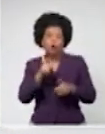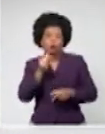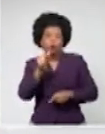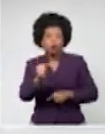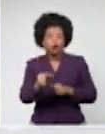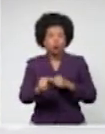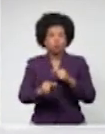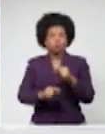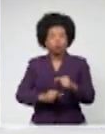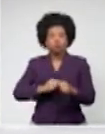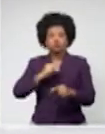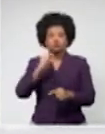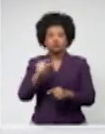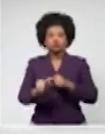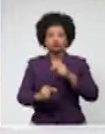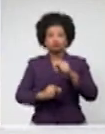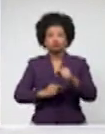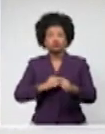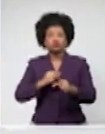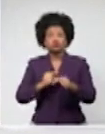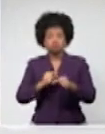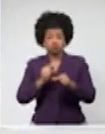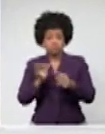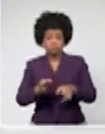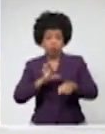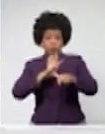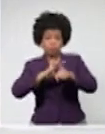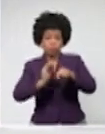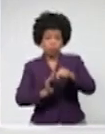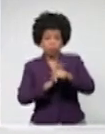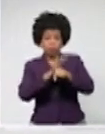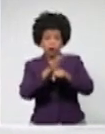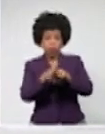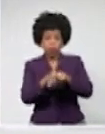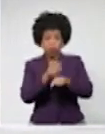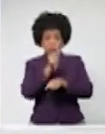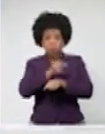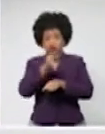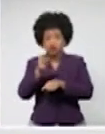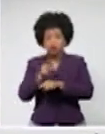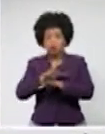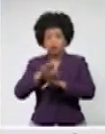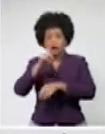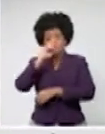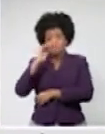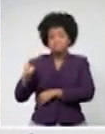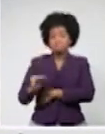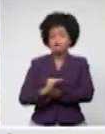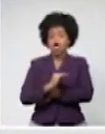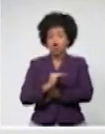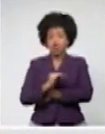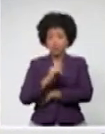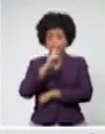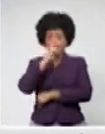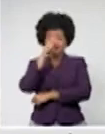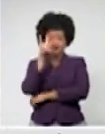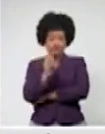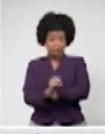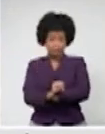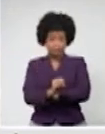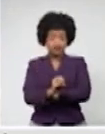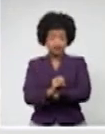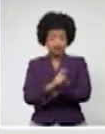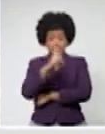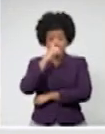and Holguín provinces reported 1 case each. In Artemisa, of the 19 diagnosed cases, 18 belong to